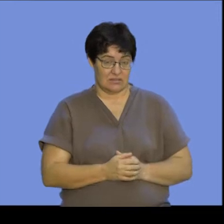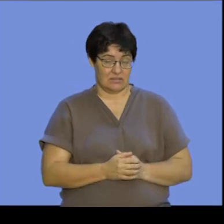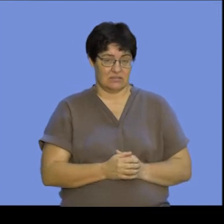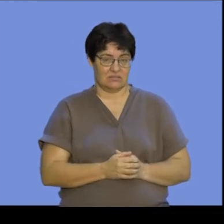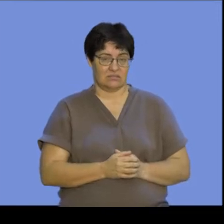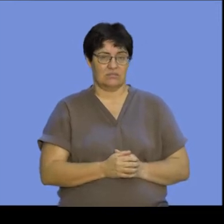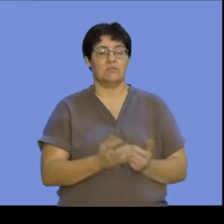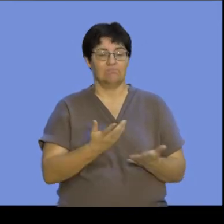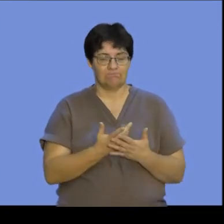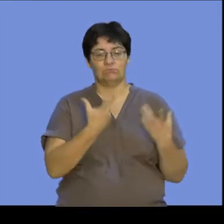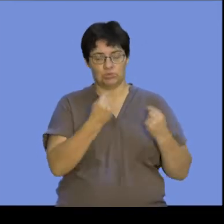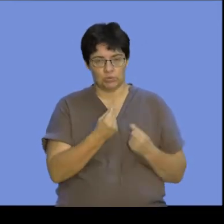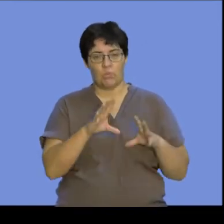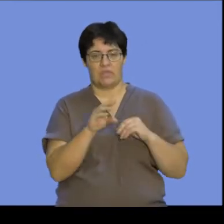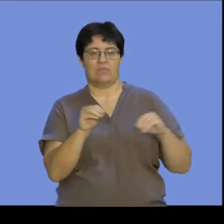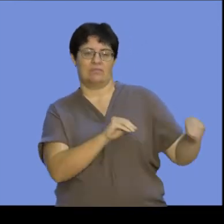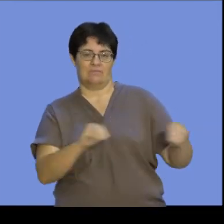with motion.